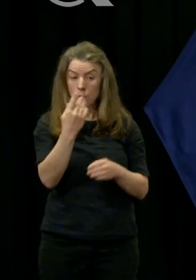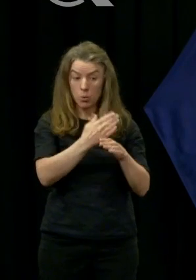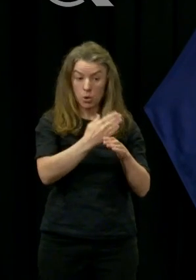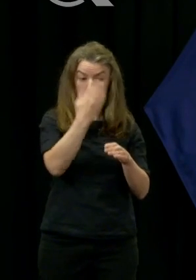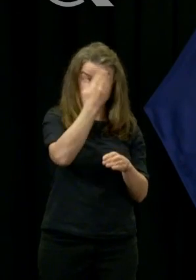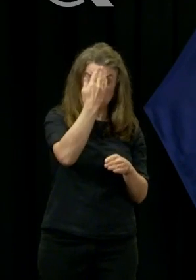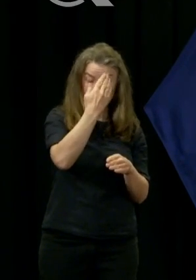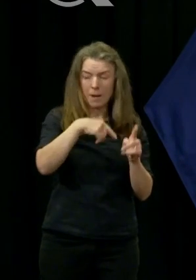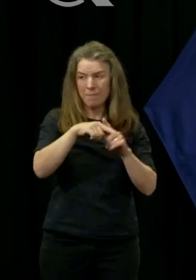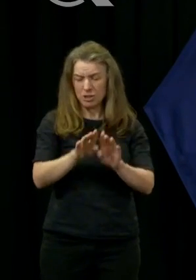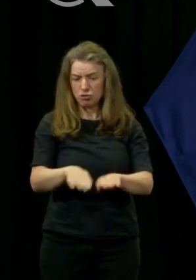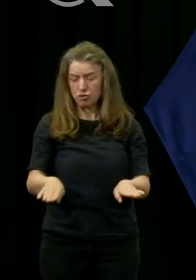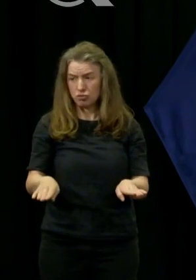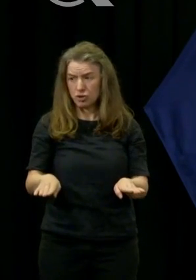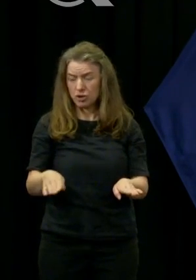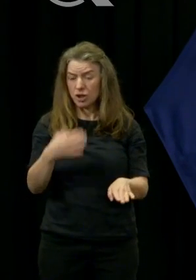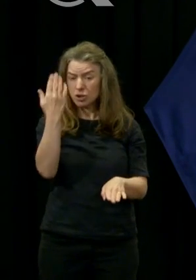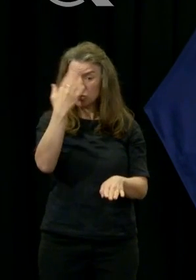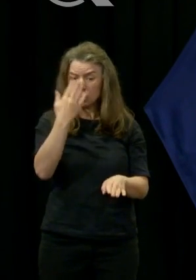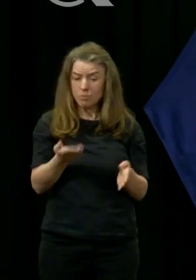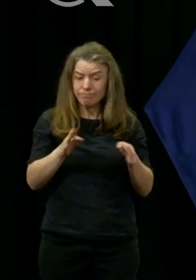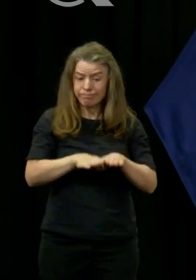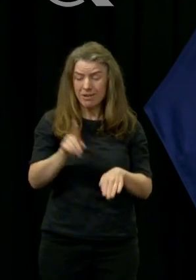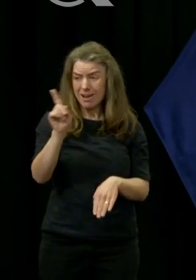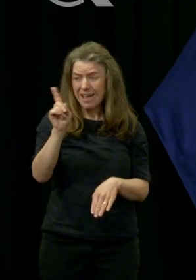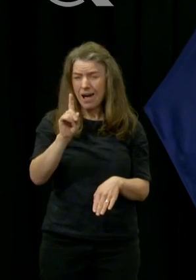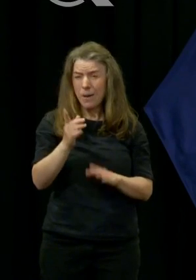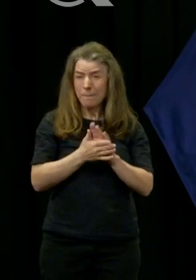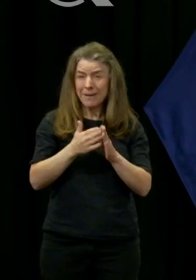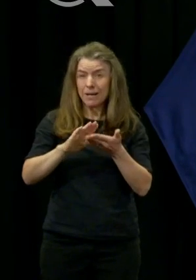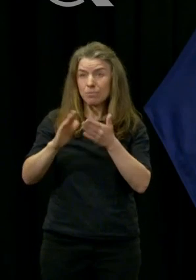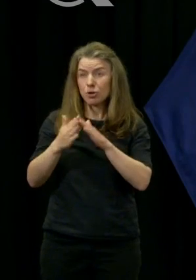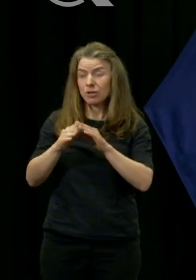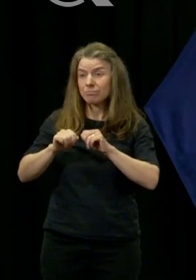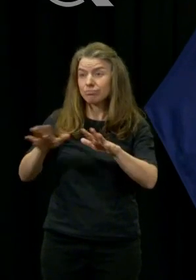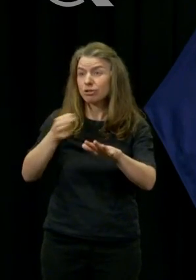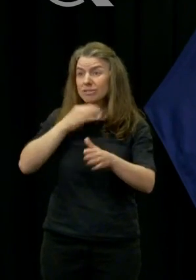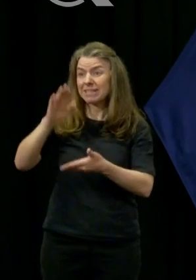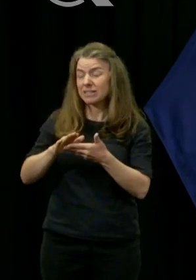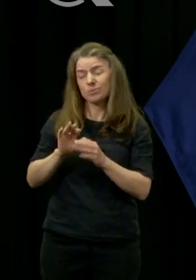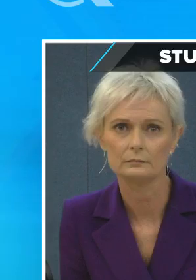the children as well. Breaking schools up now may not, however, reduce community transmission.